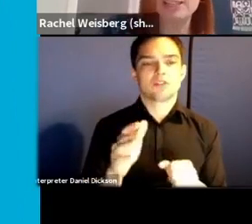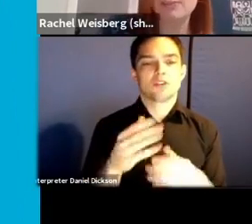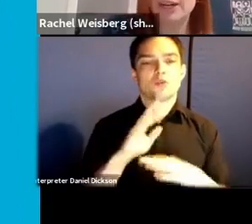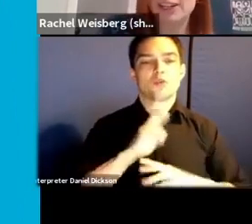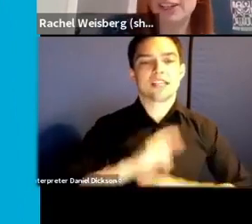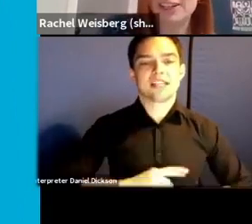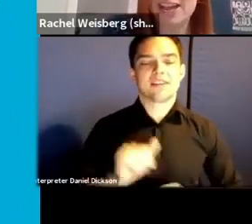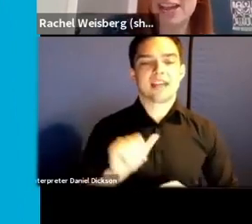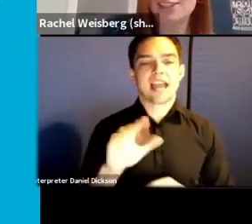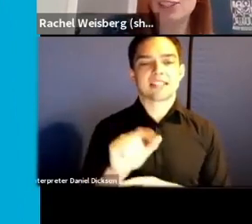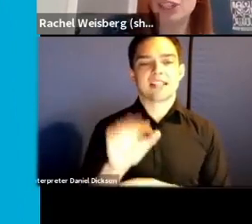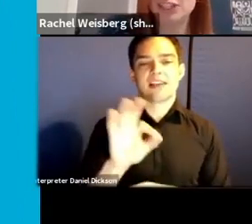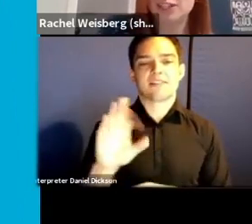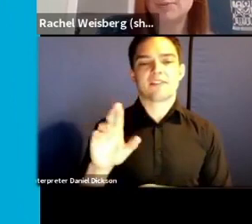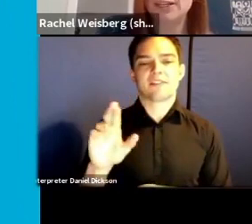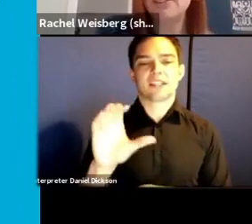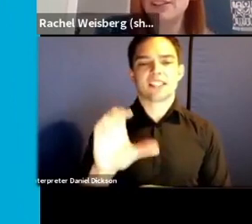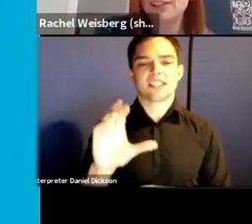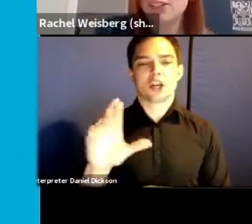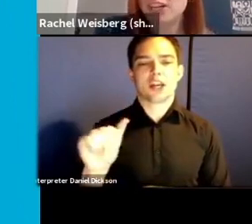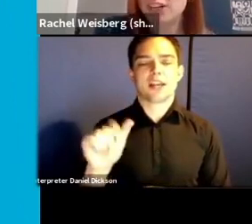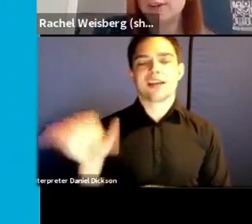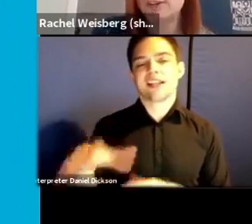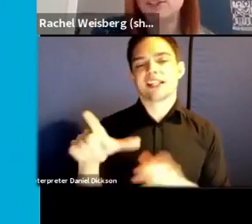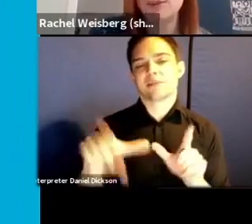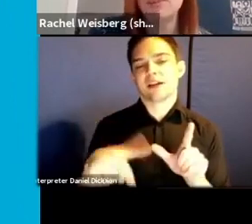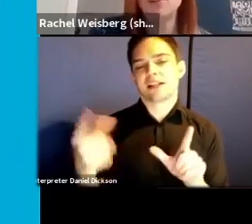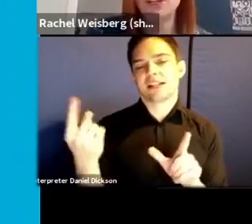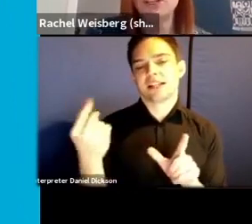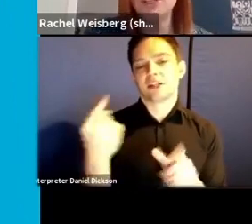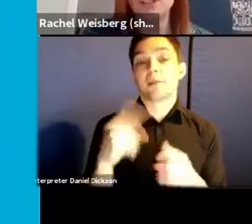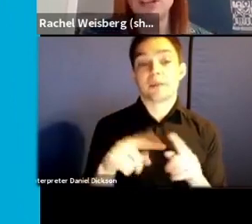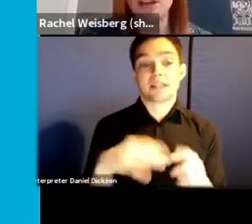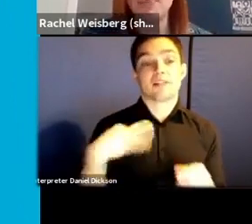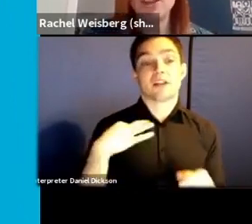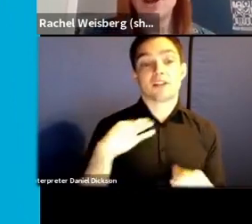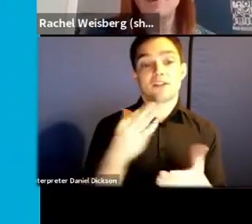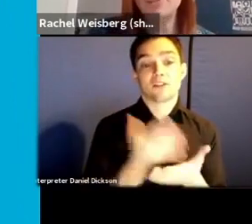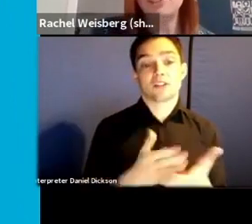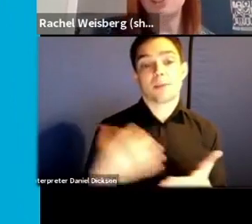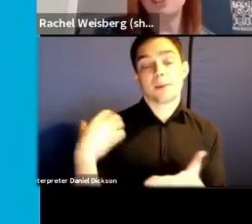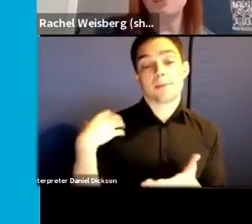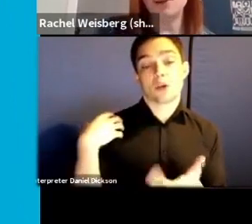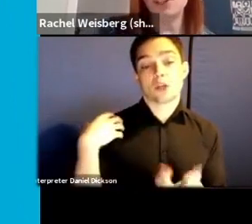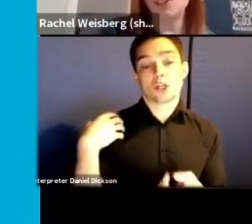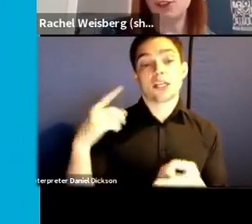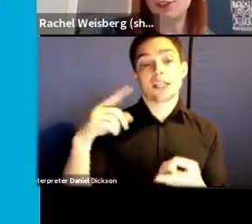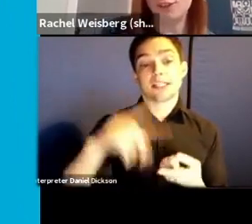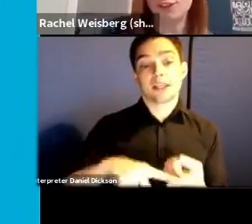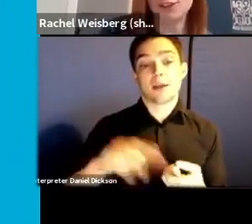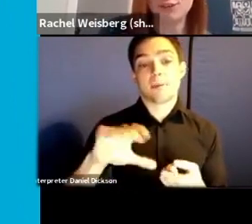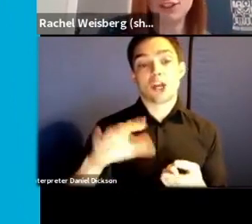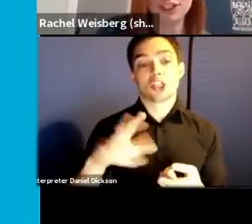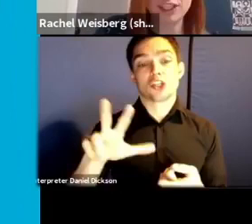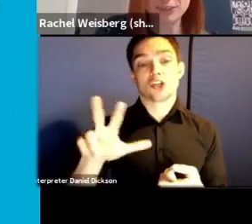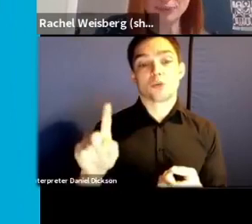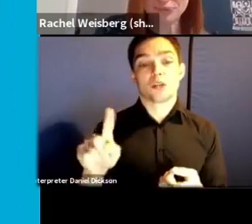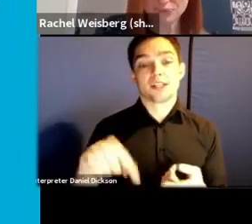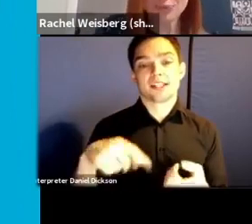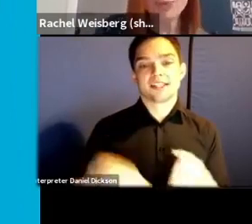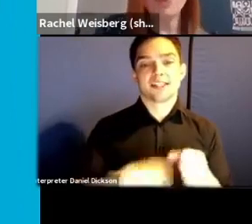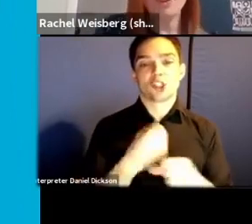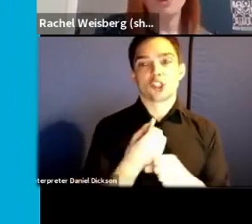law expired last year, but it's voluntary for some employers up until March 31st of this